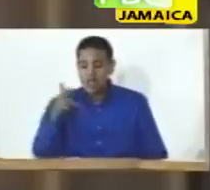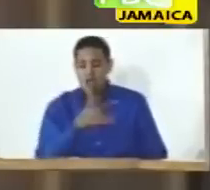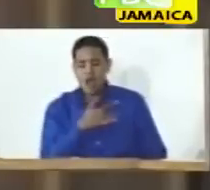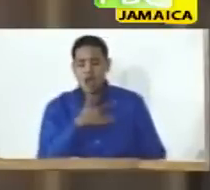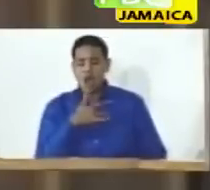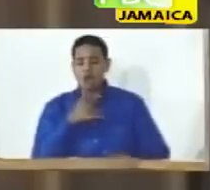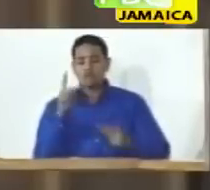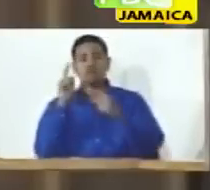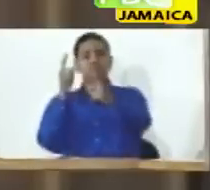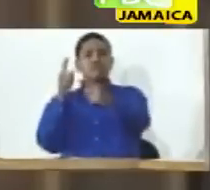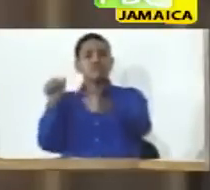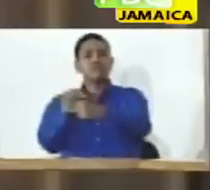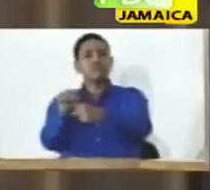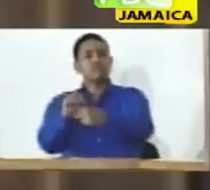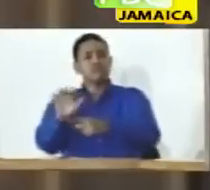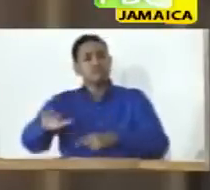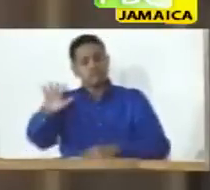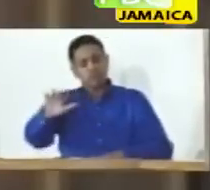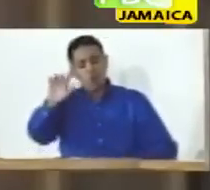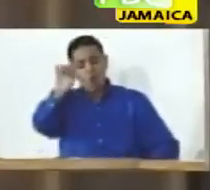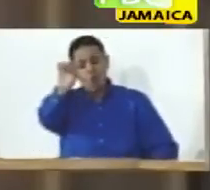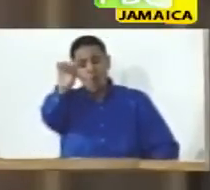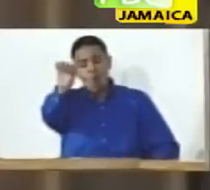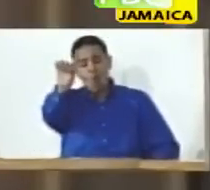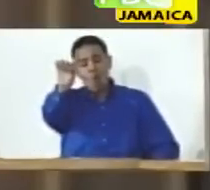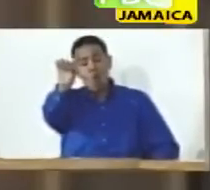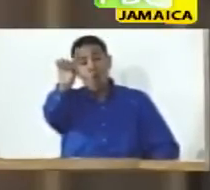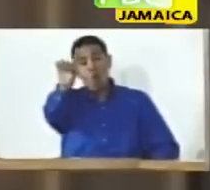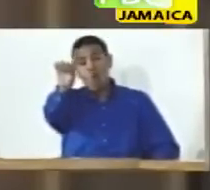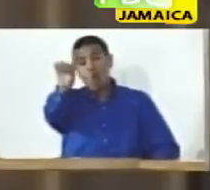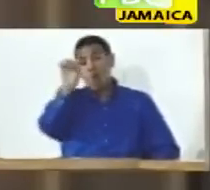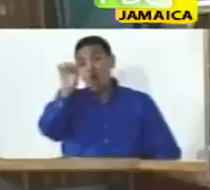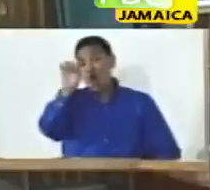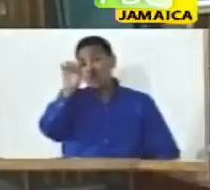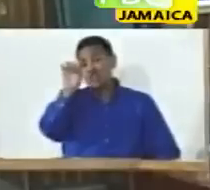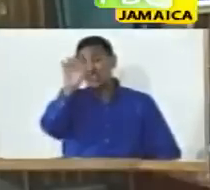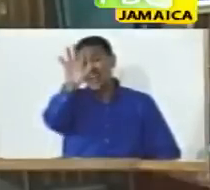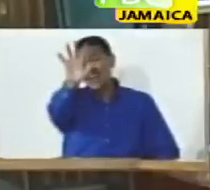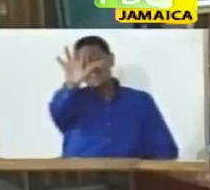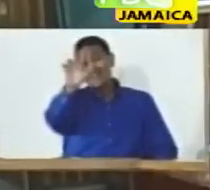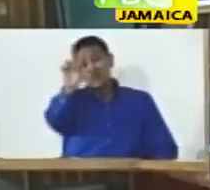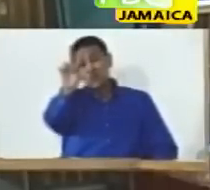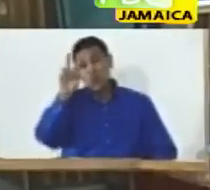2019-2020, HEART is on target to train